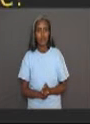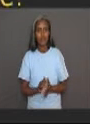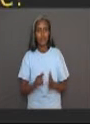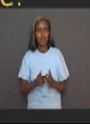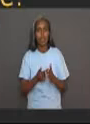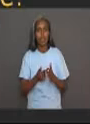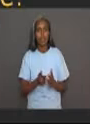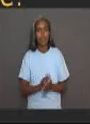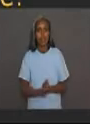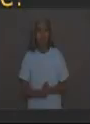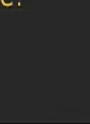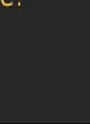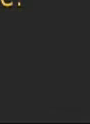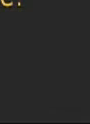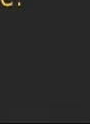Begin.